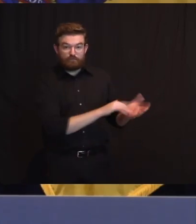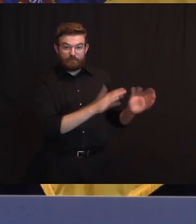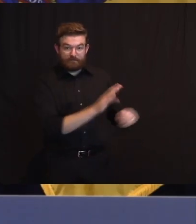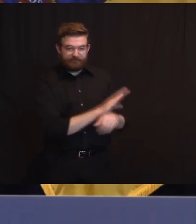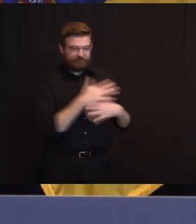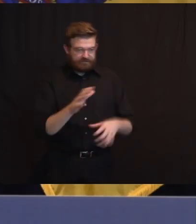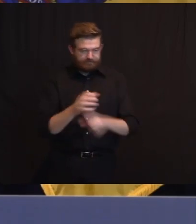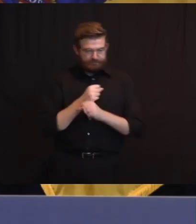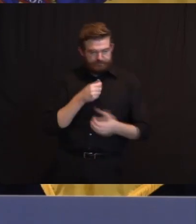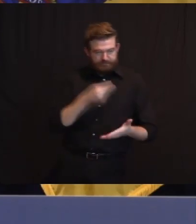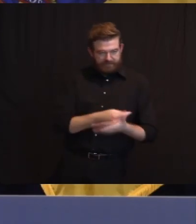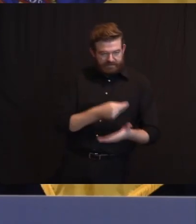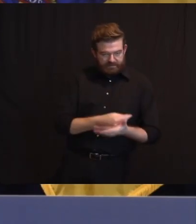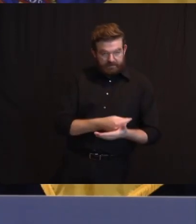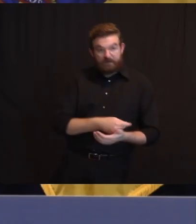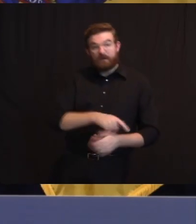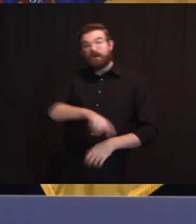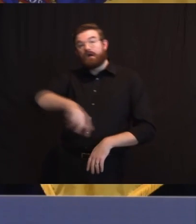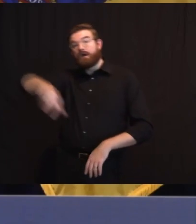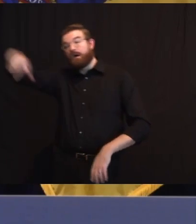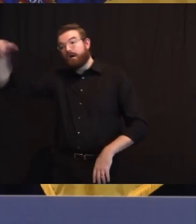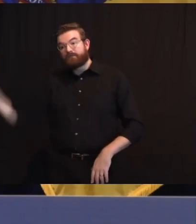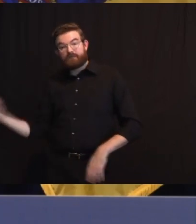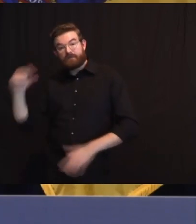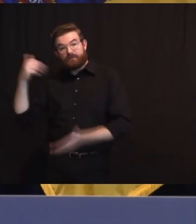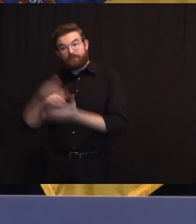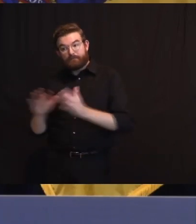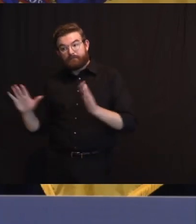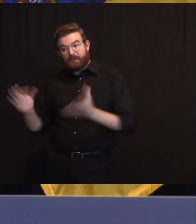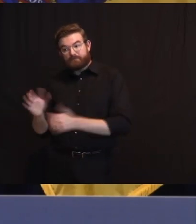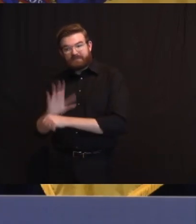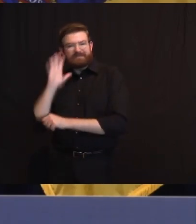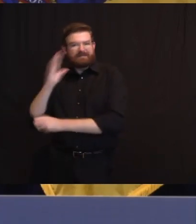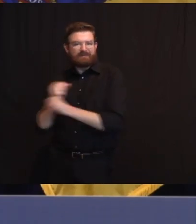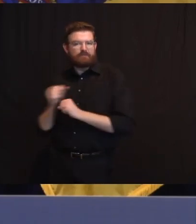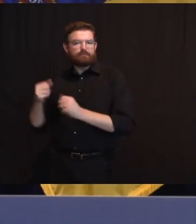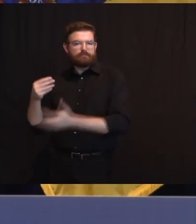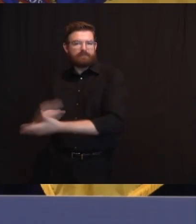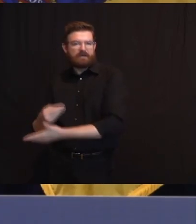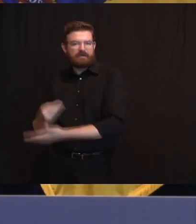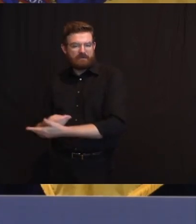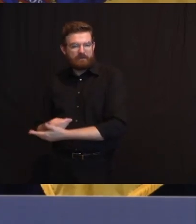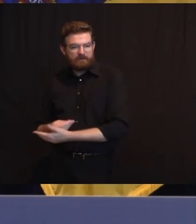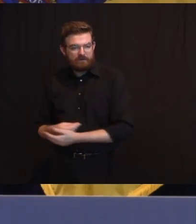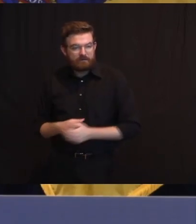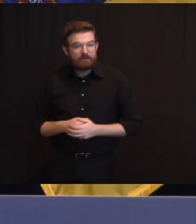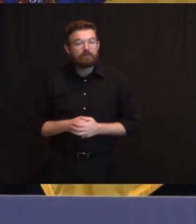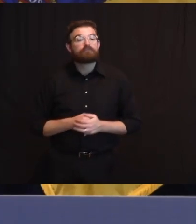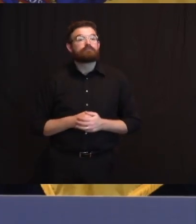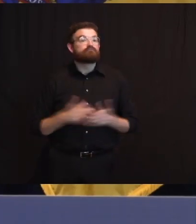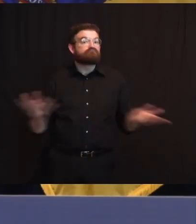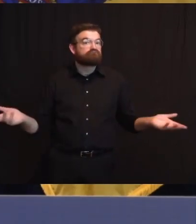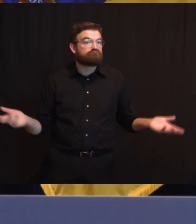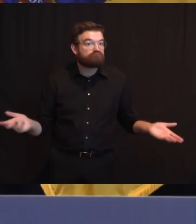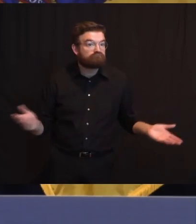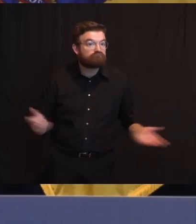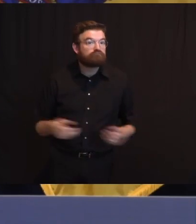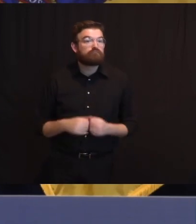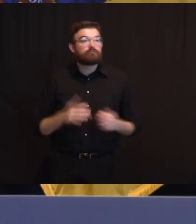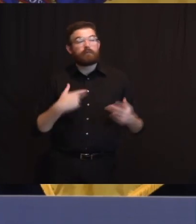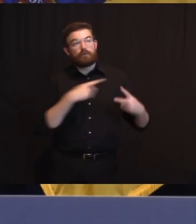that commitment. And so it's either we didn't have the guidance and therefore couldn't spend it, or we have made the decisions,